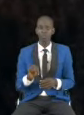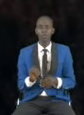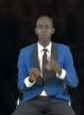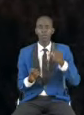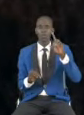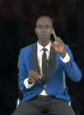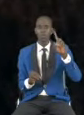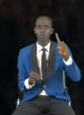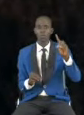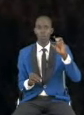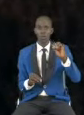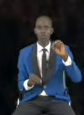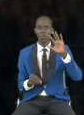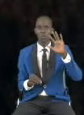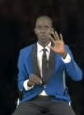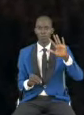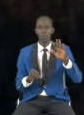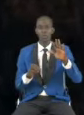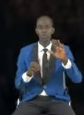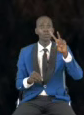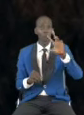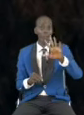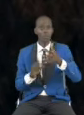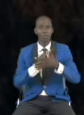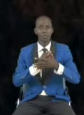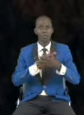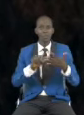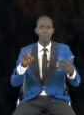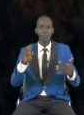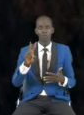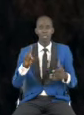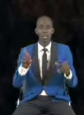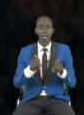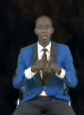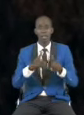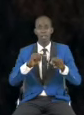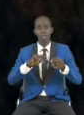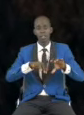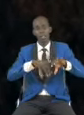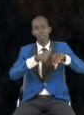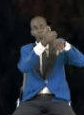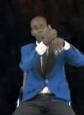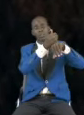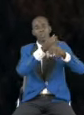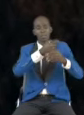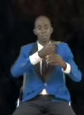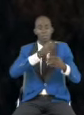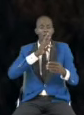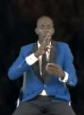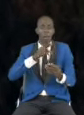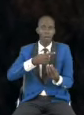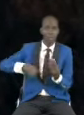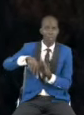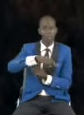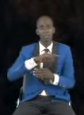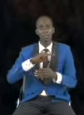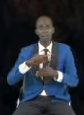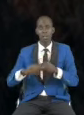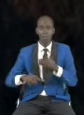125, verse 2. At the mountains around about Jerusalem,